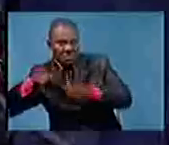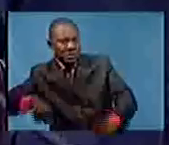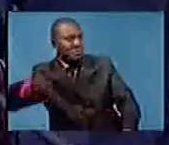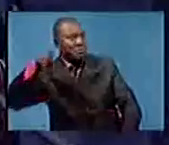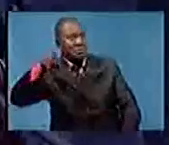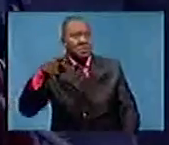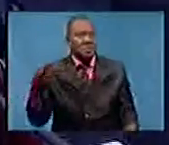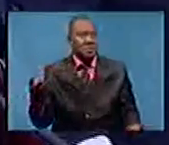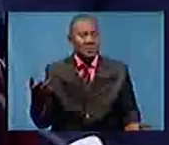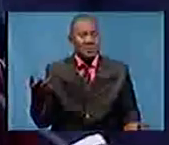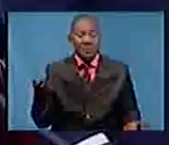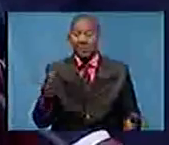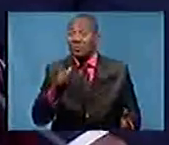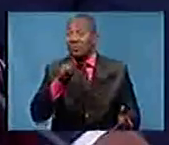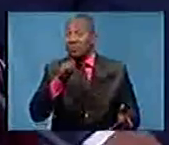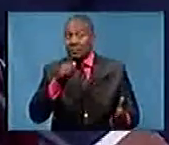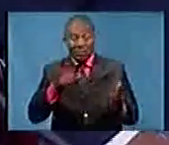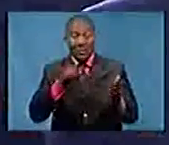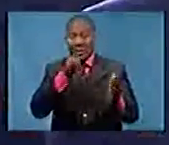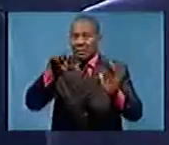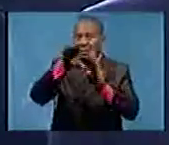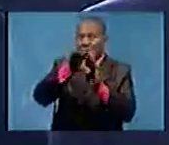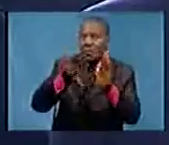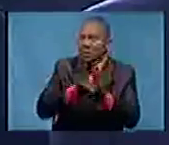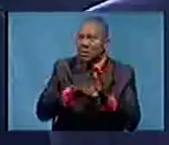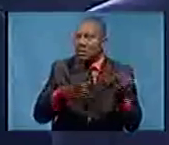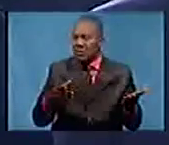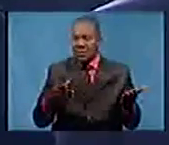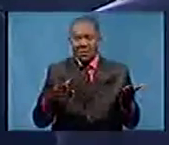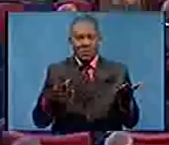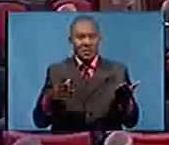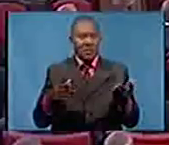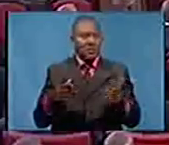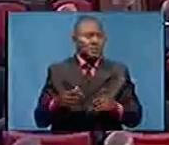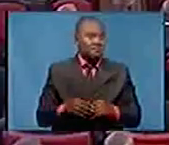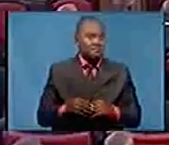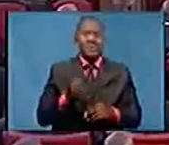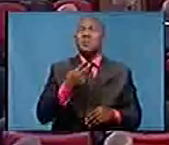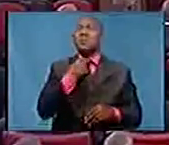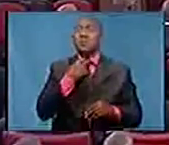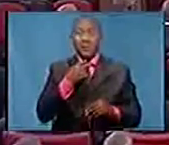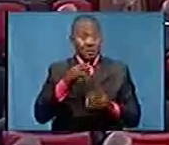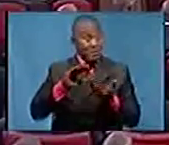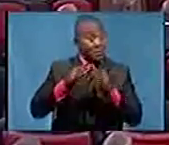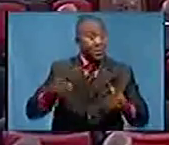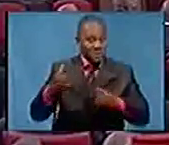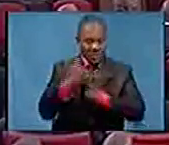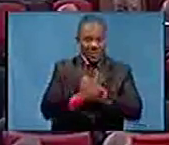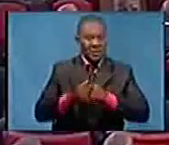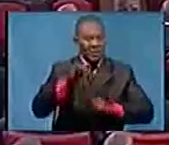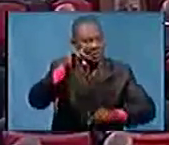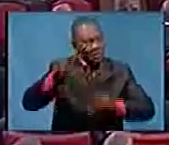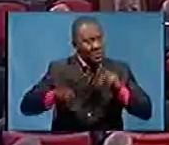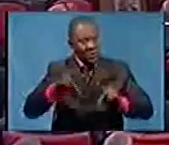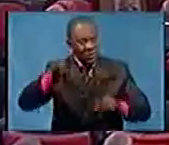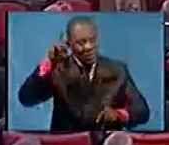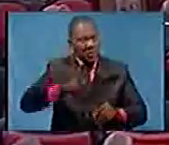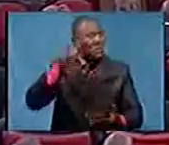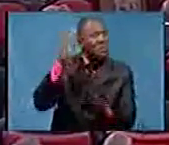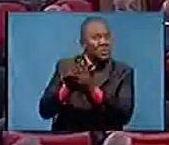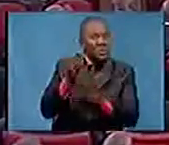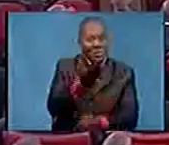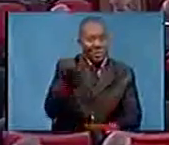It's unconstitutional. It totals the peace of this country, and people must stand up to such characters.